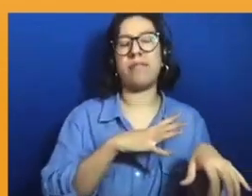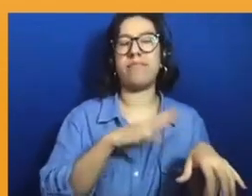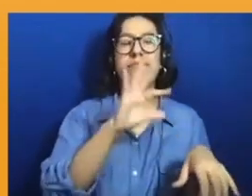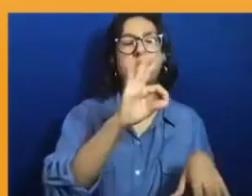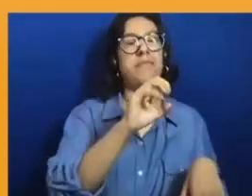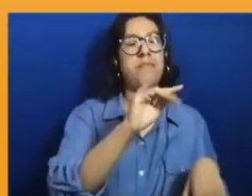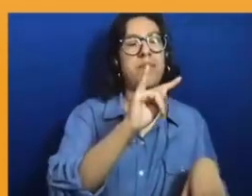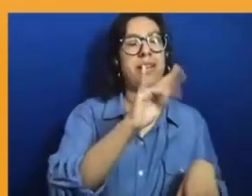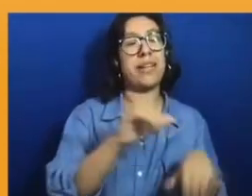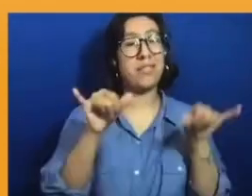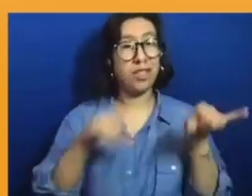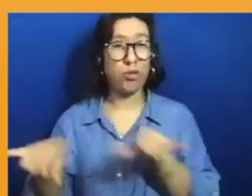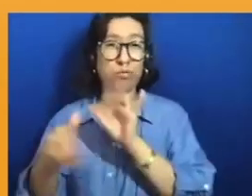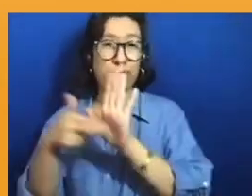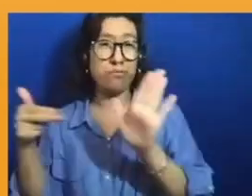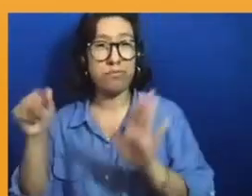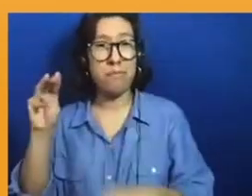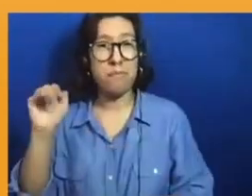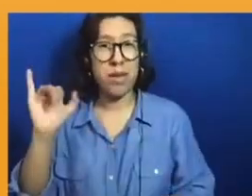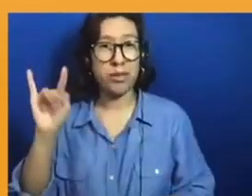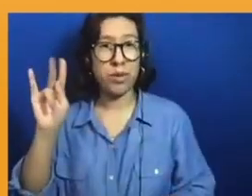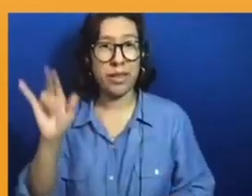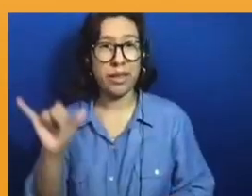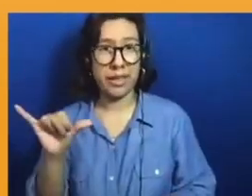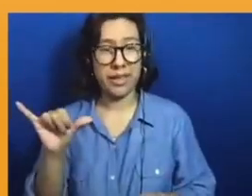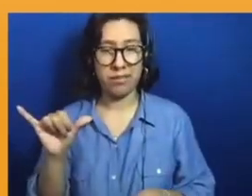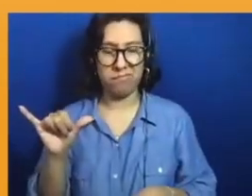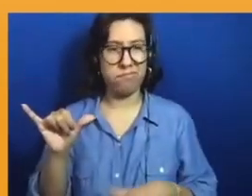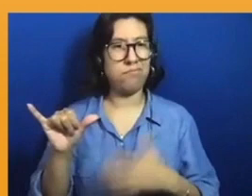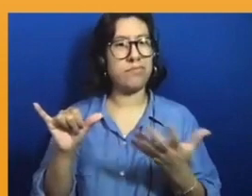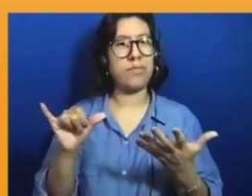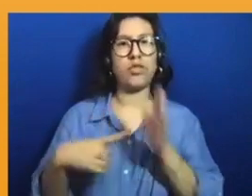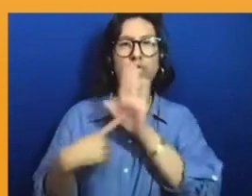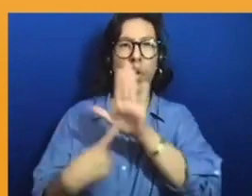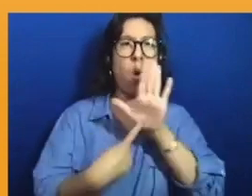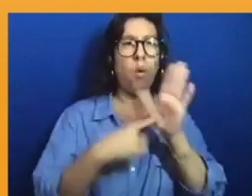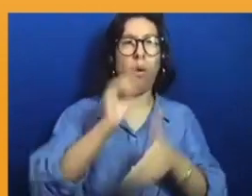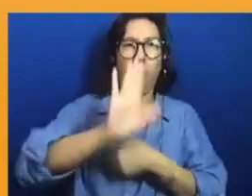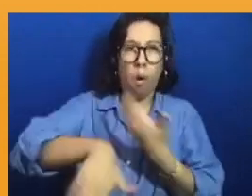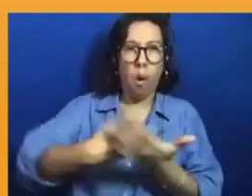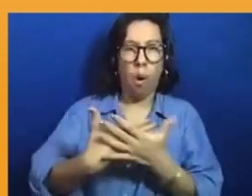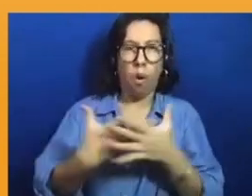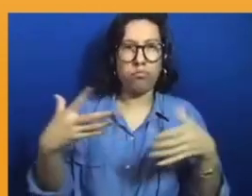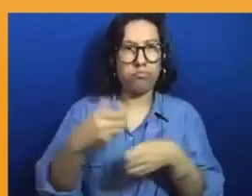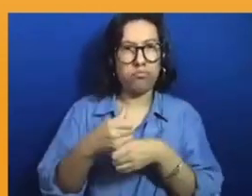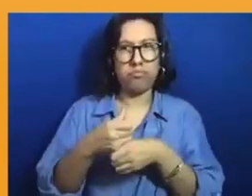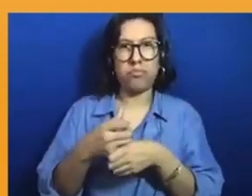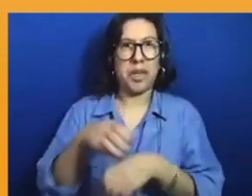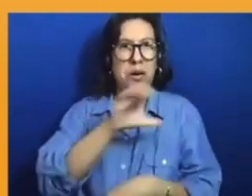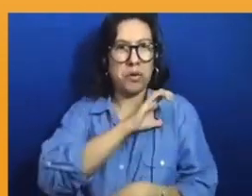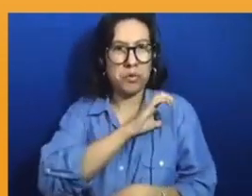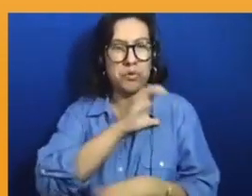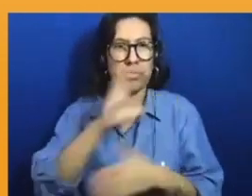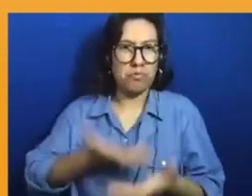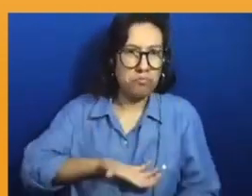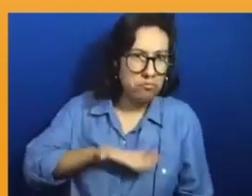femininity, and stereotypical masculinity, and depict holistic characters, you know, bring life